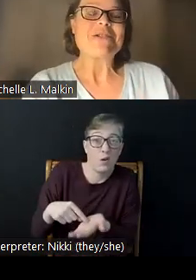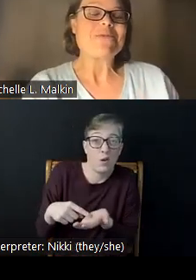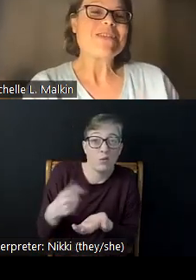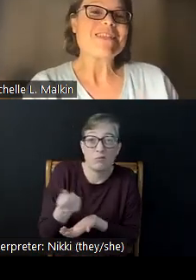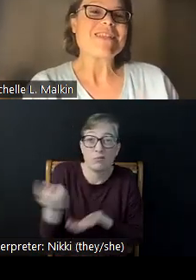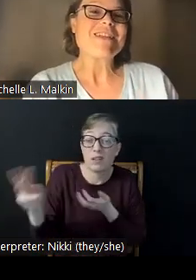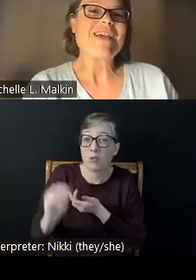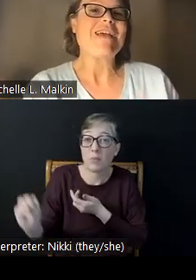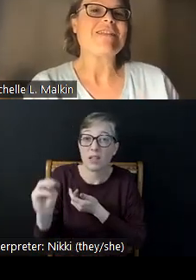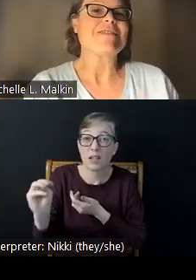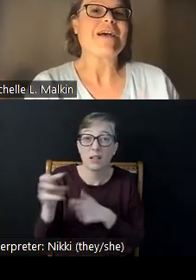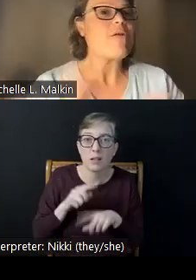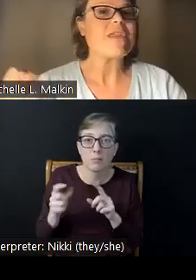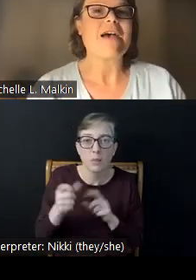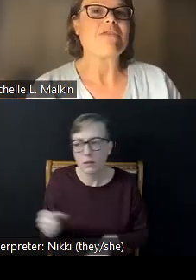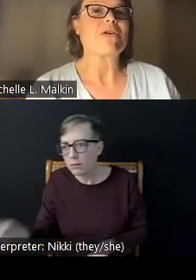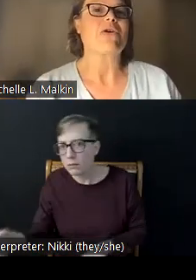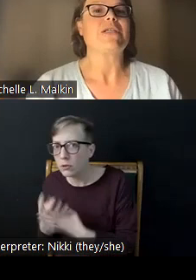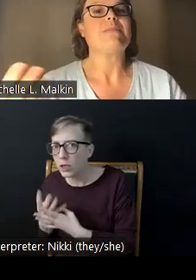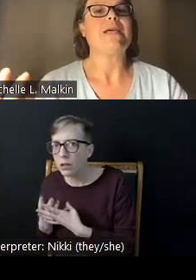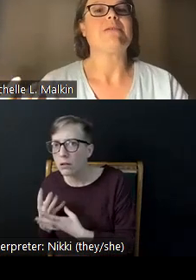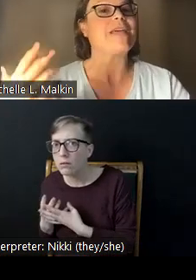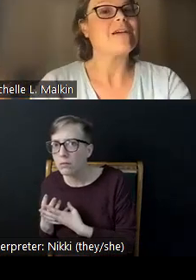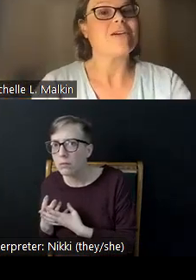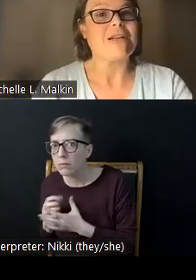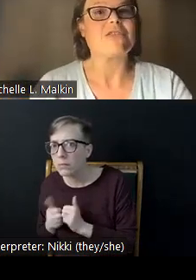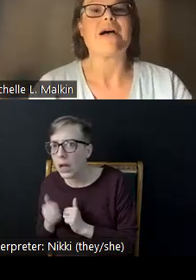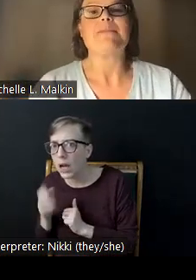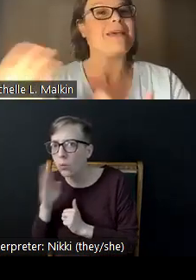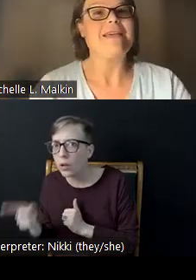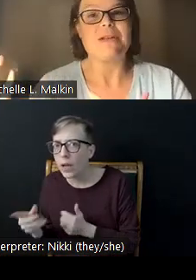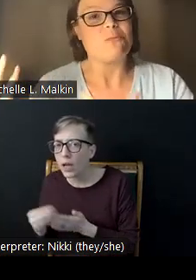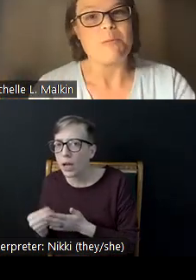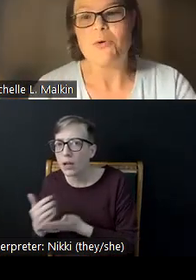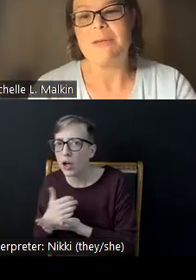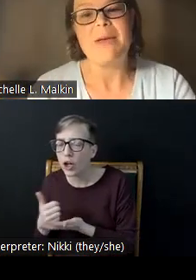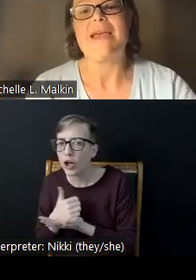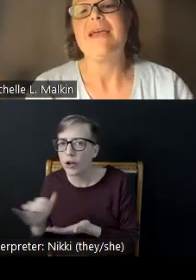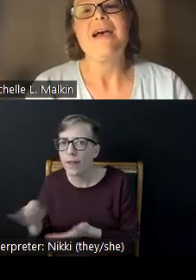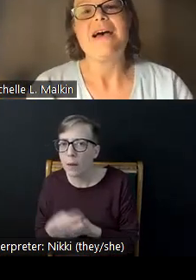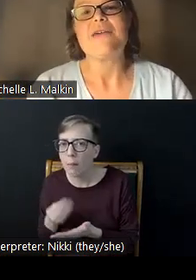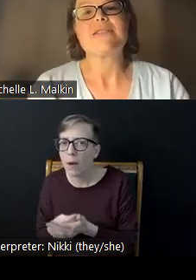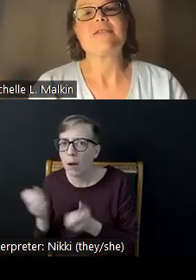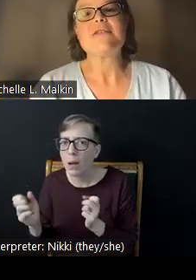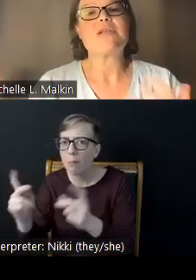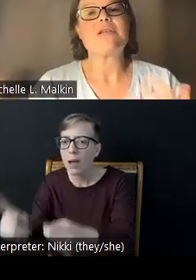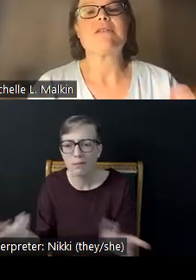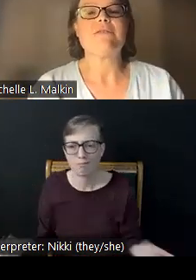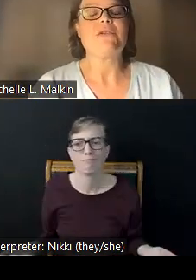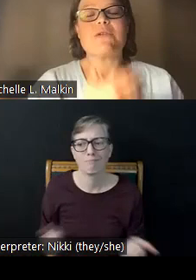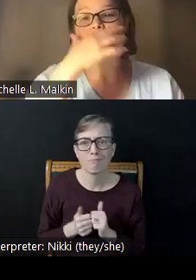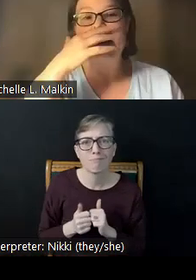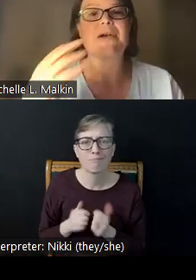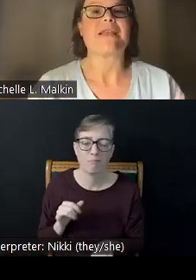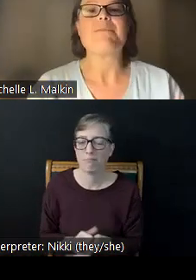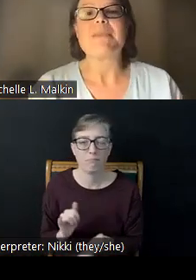jail or prison, and how are they ever going to be able to get a good enough job to even remotely pay on their restitution, where if